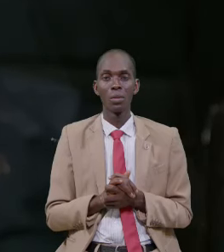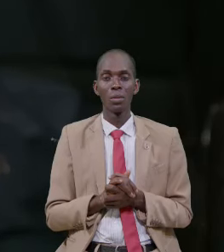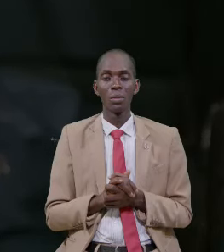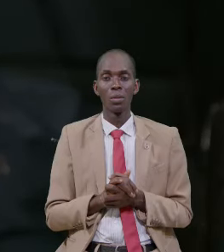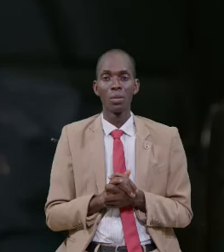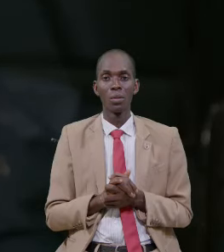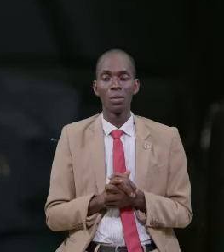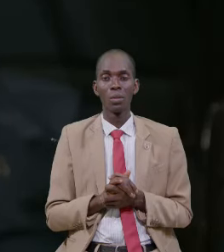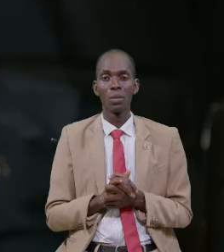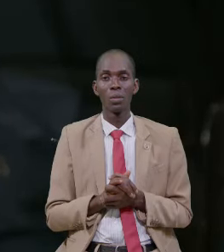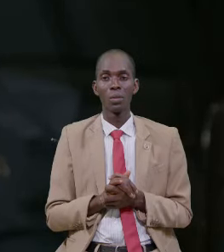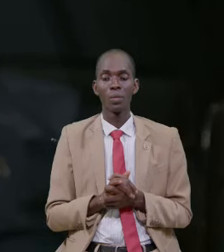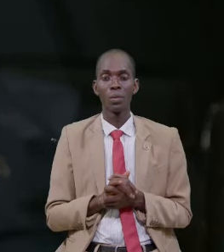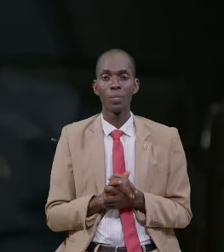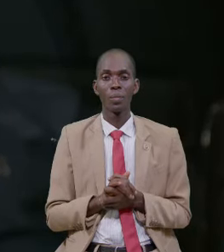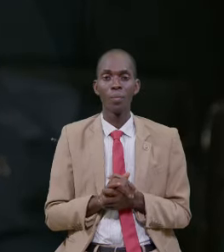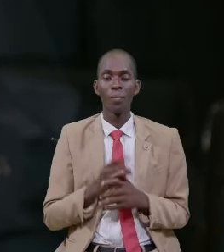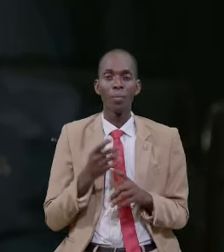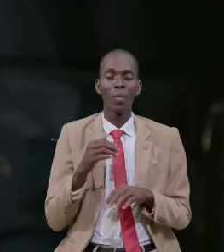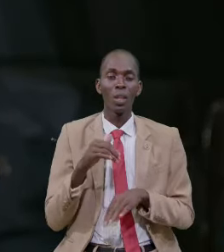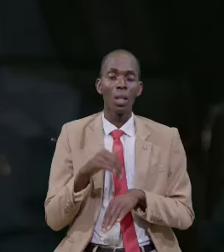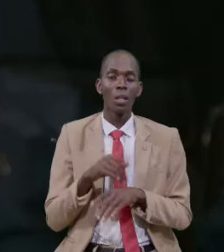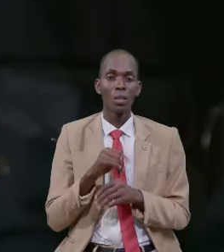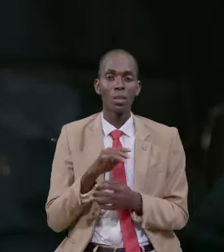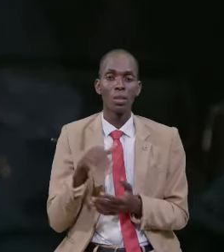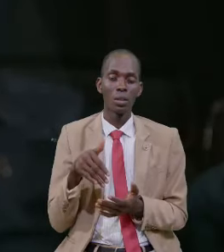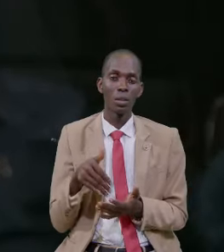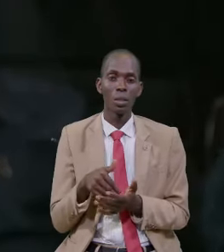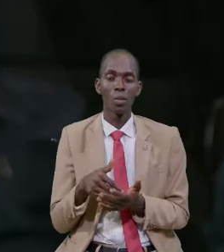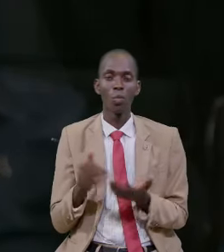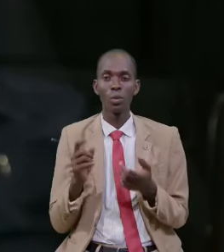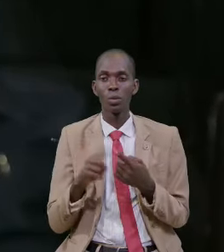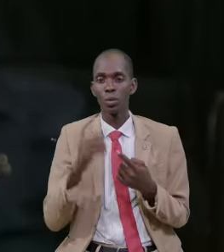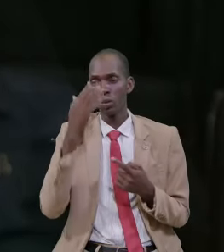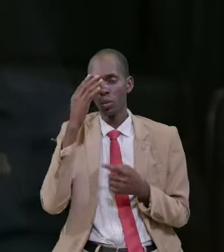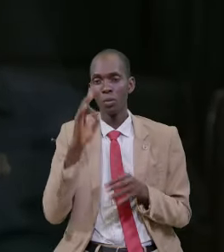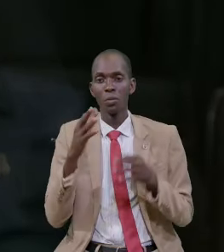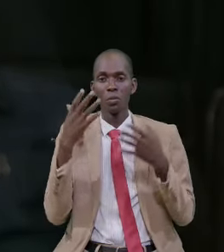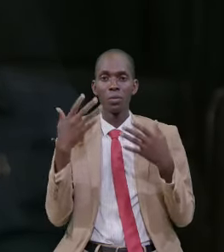in the central area, please, if you are true with the counseling, please, could you?